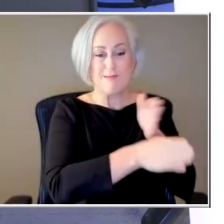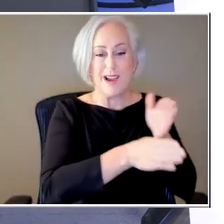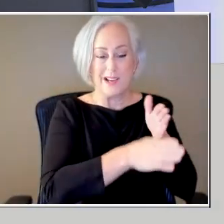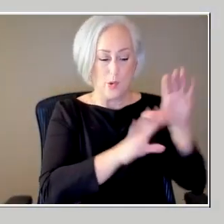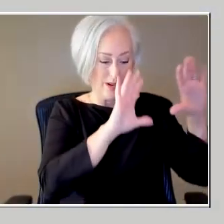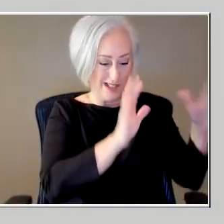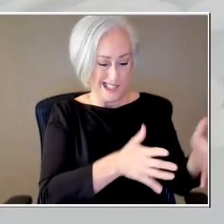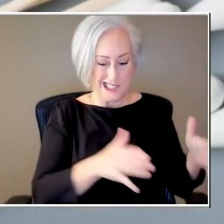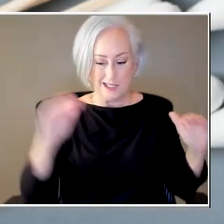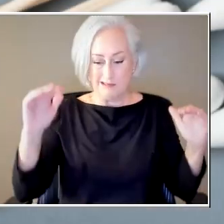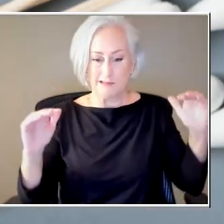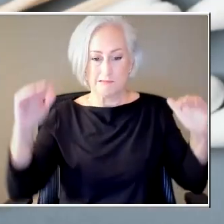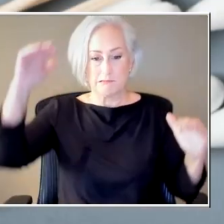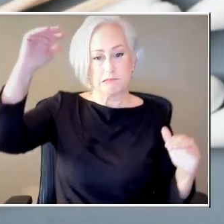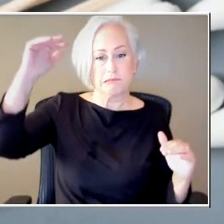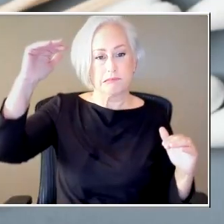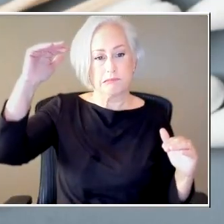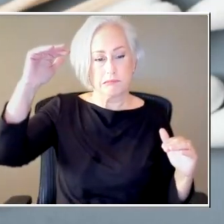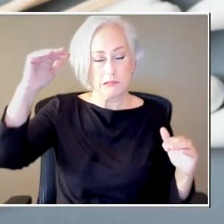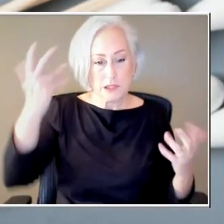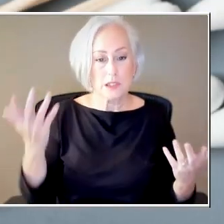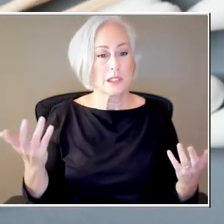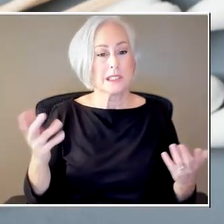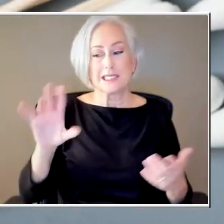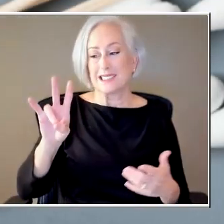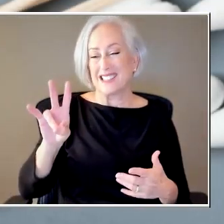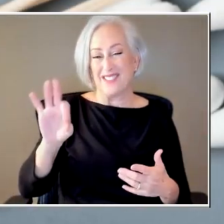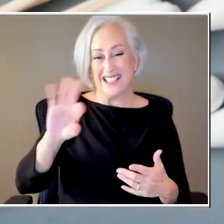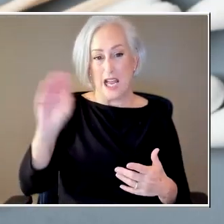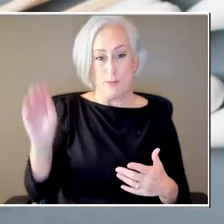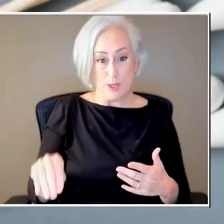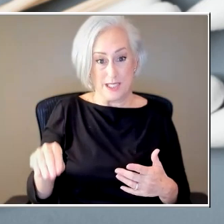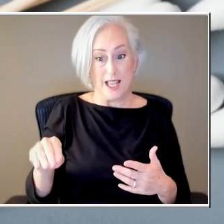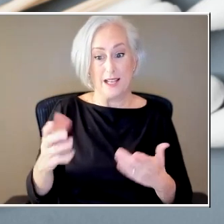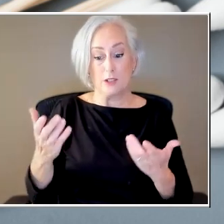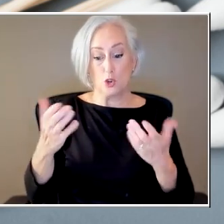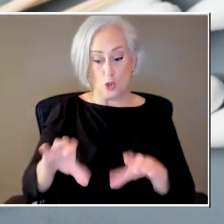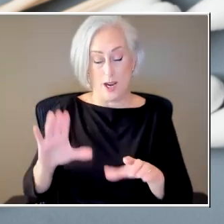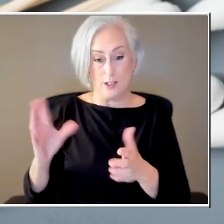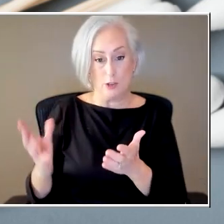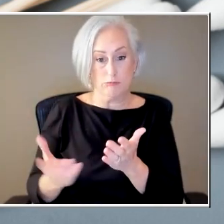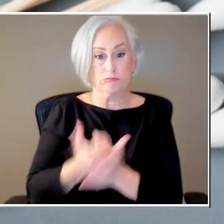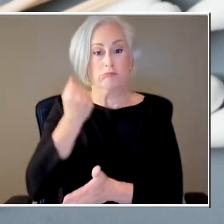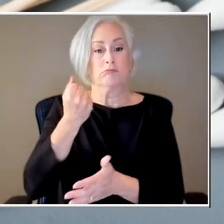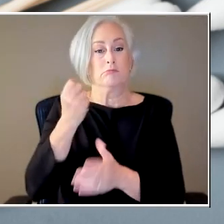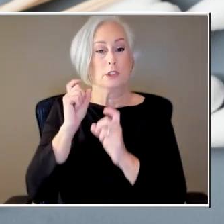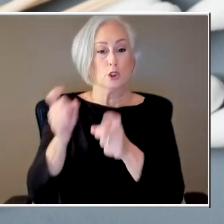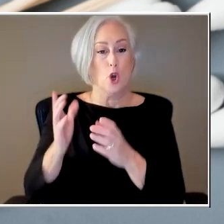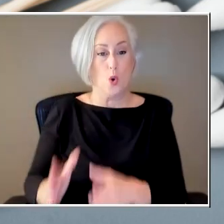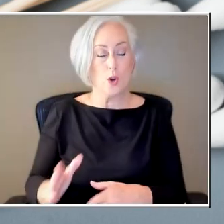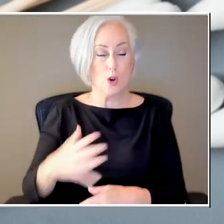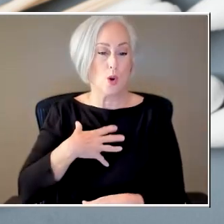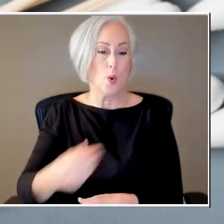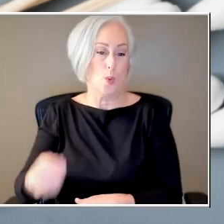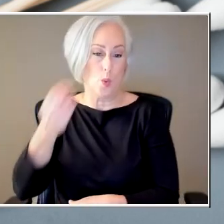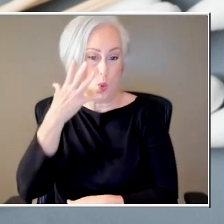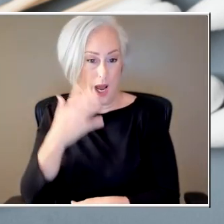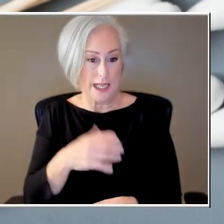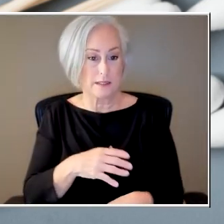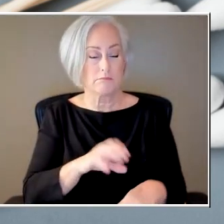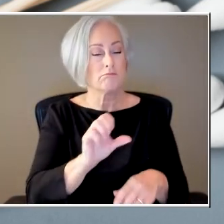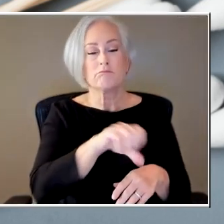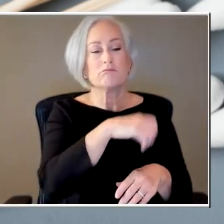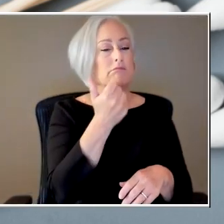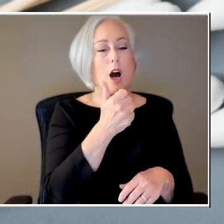NMDP, white patients have a 79% chance of finding a matched donor, but there is a significant drop when looking for matches of other